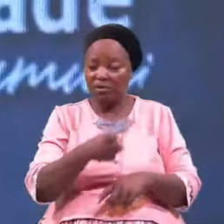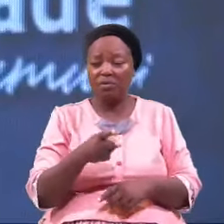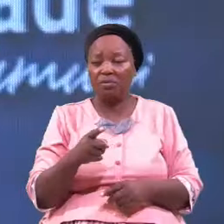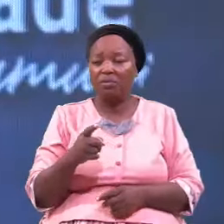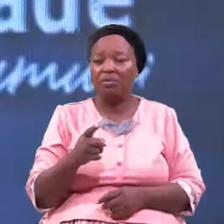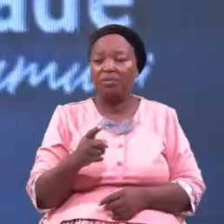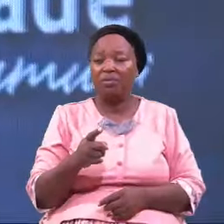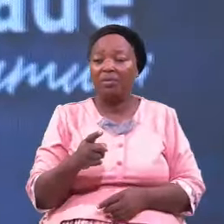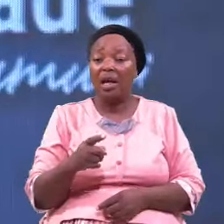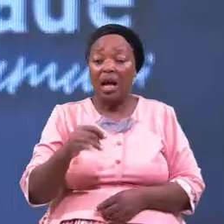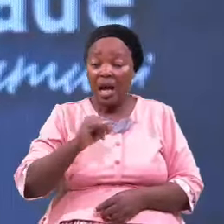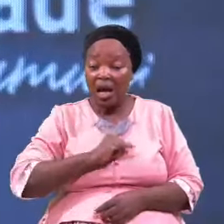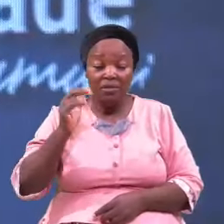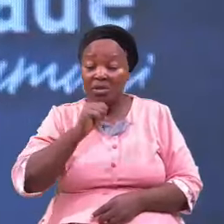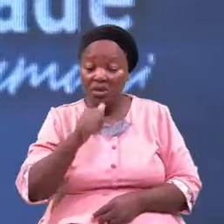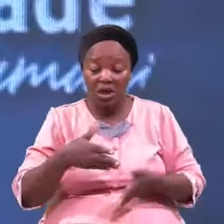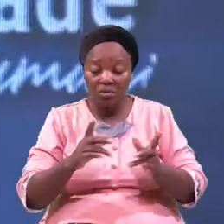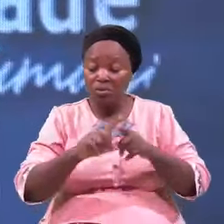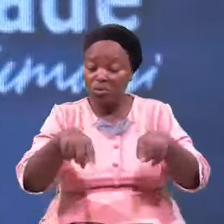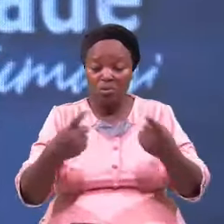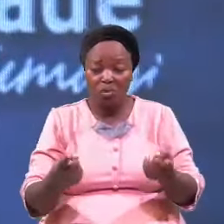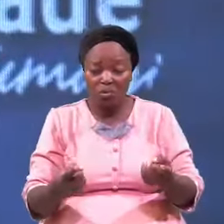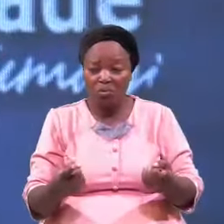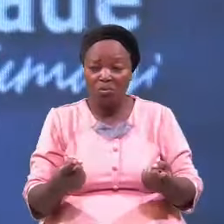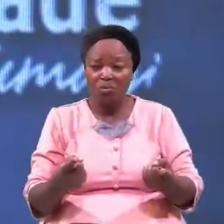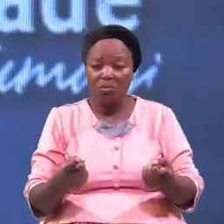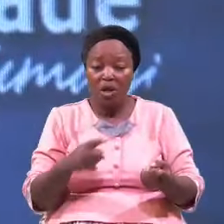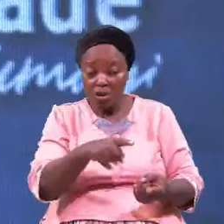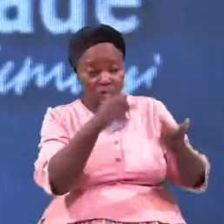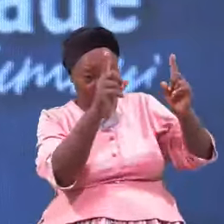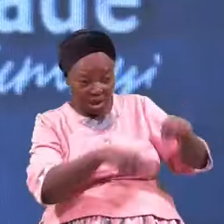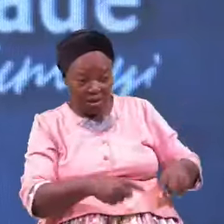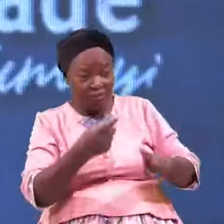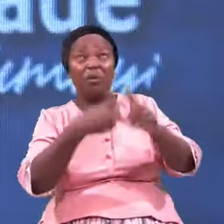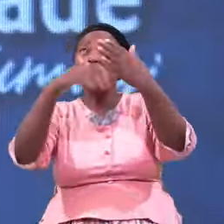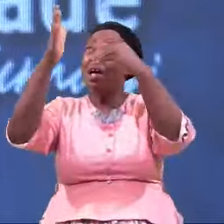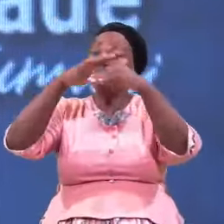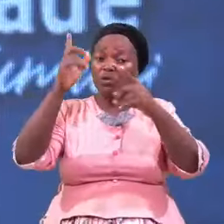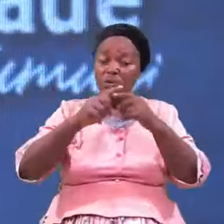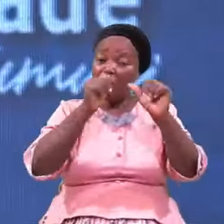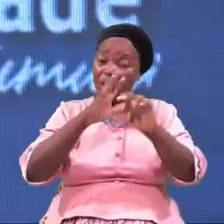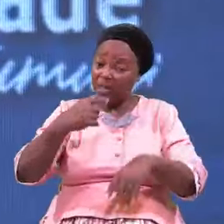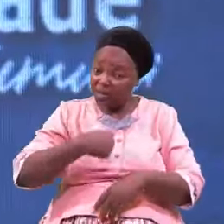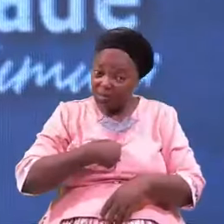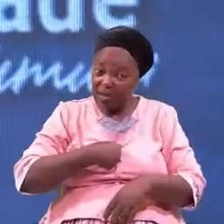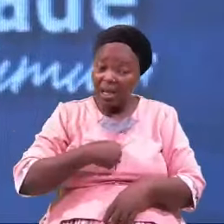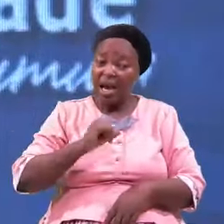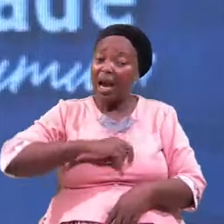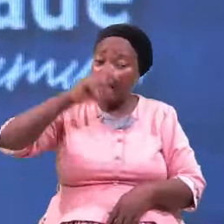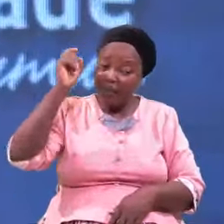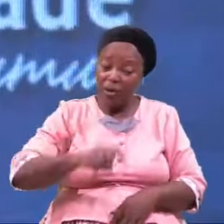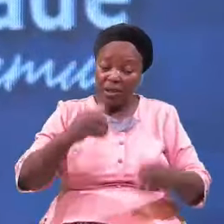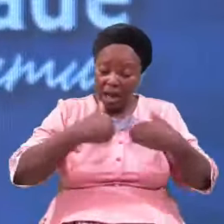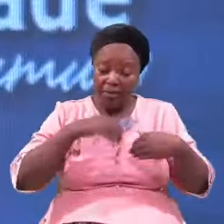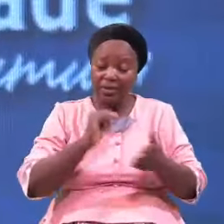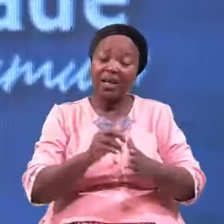I Will Not Let You Go You Came From Heaven To Bless Me I Must Have The